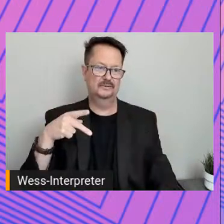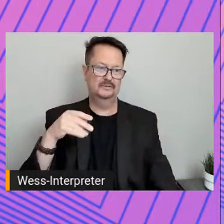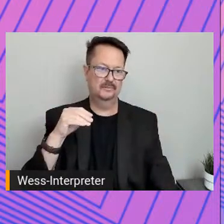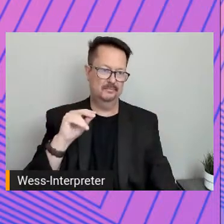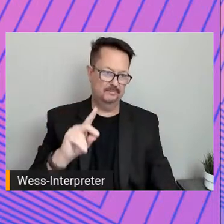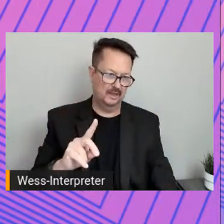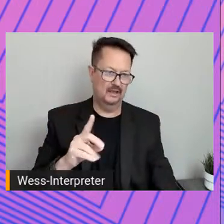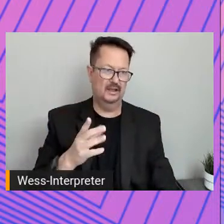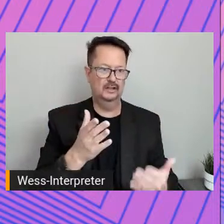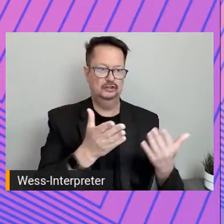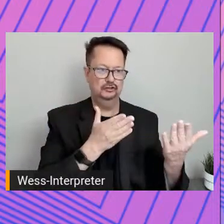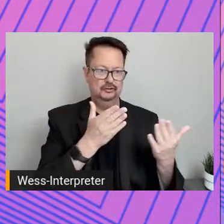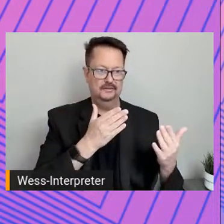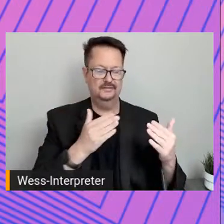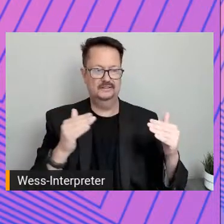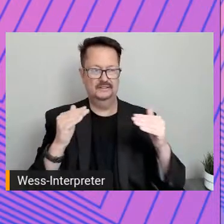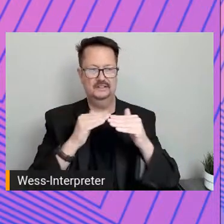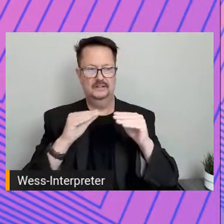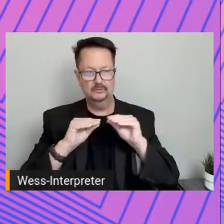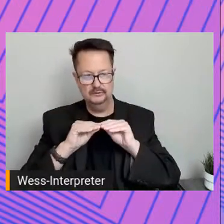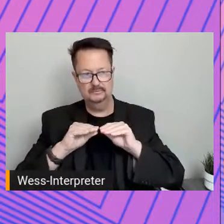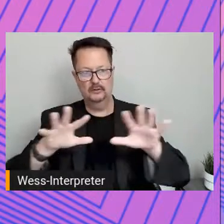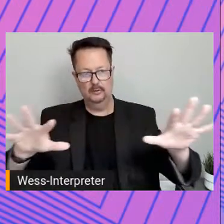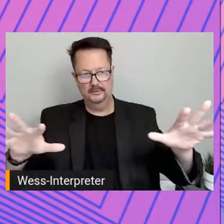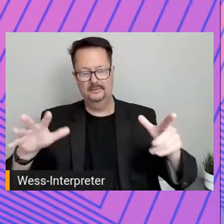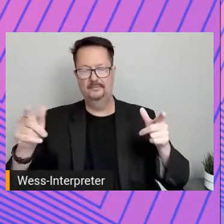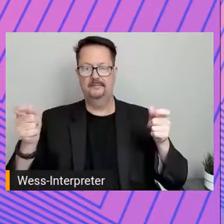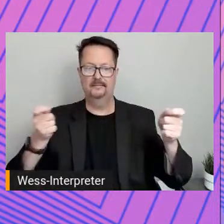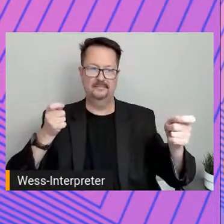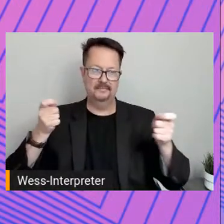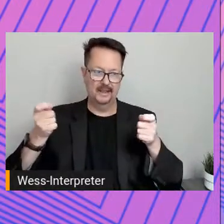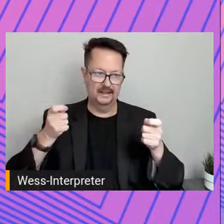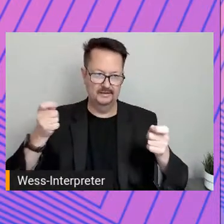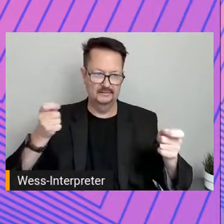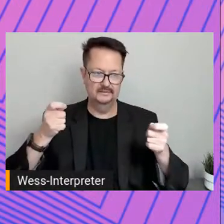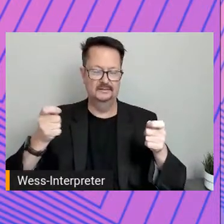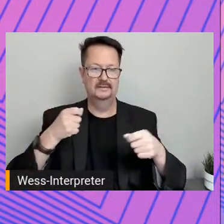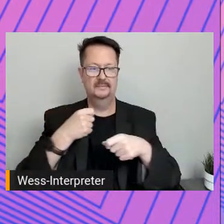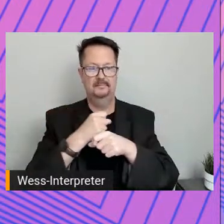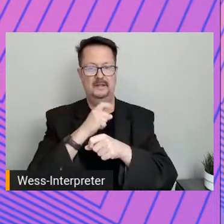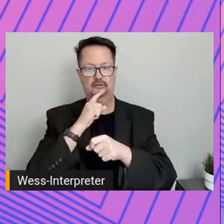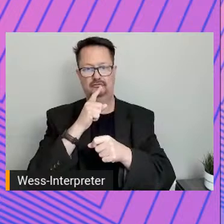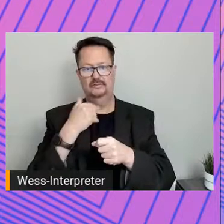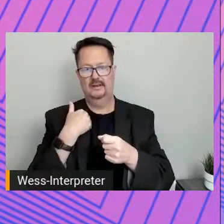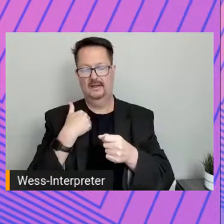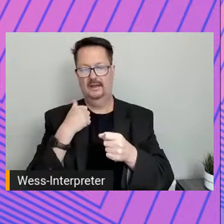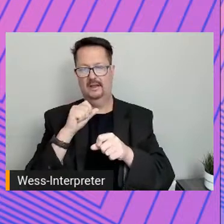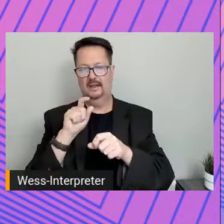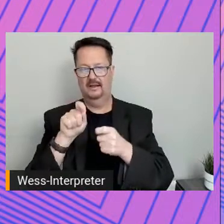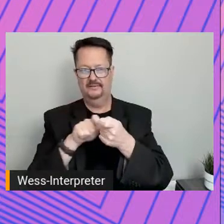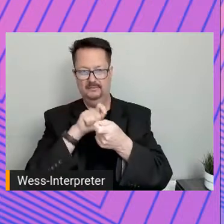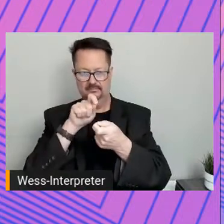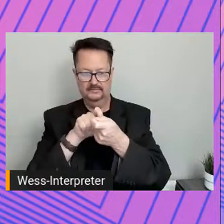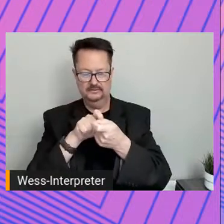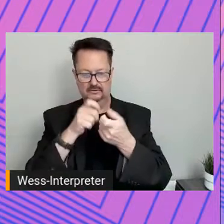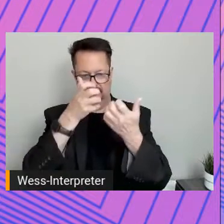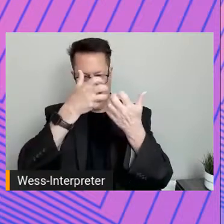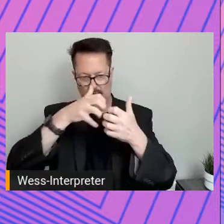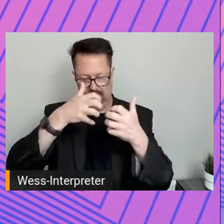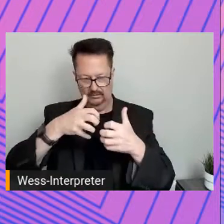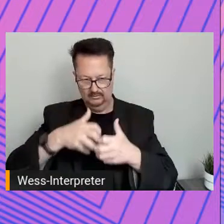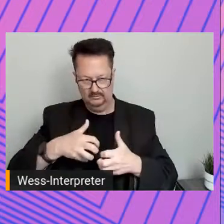equivalent of a deployment, which is essentially managing them to make sure you have certain workloads running at all times. So your tasks would be what would